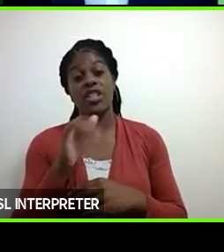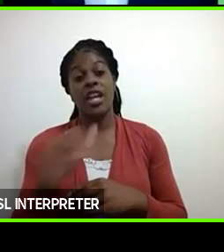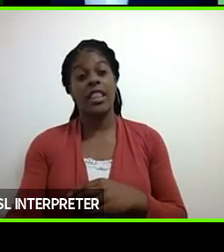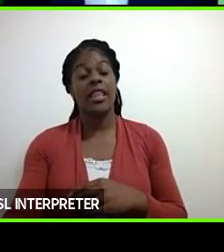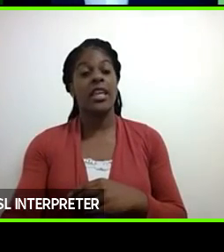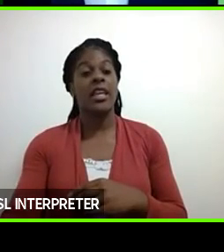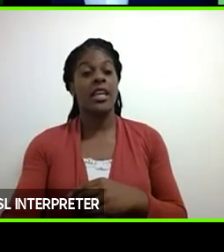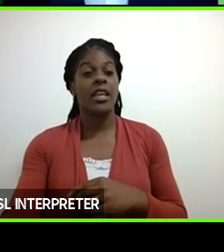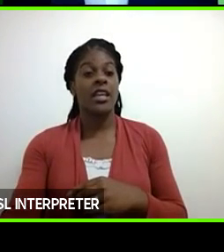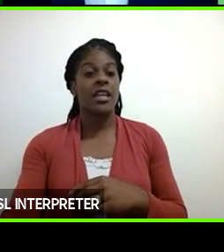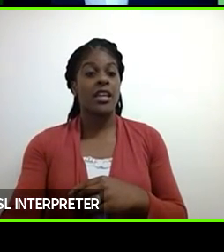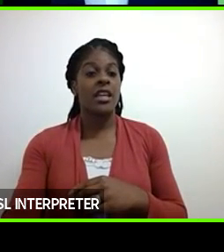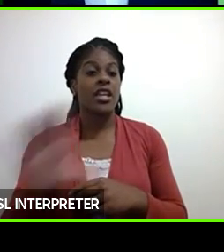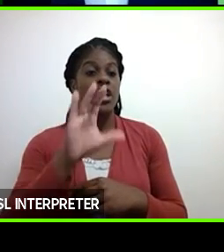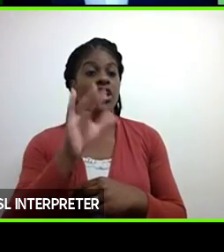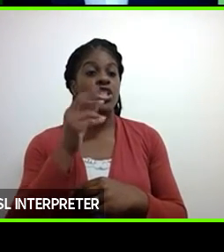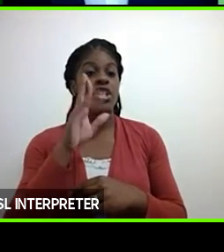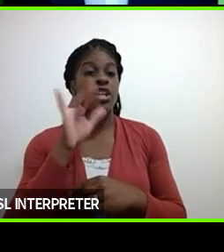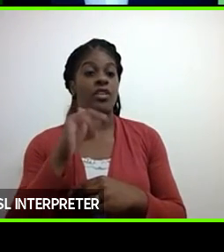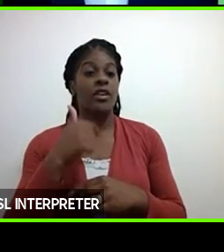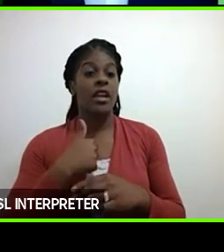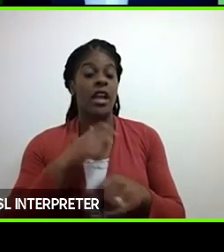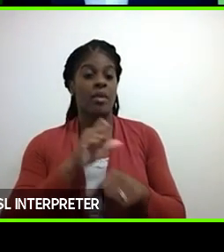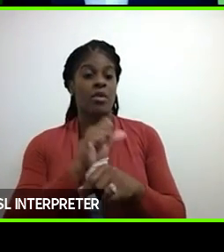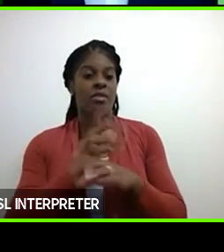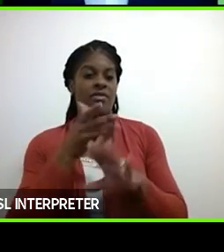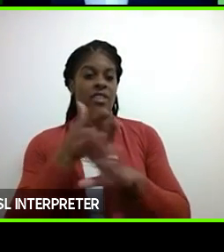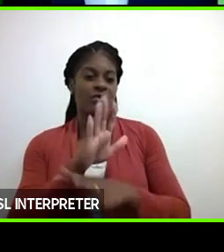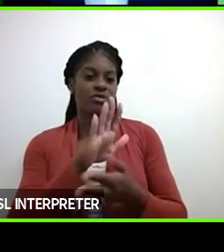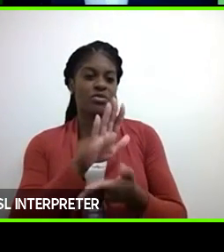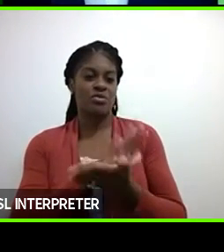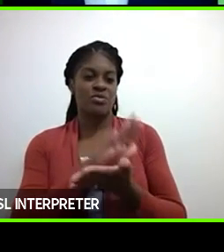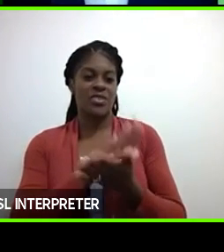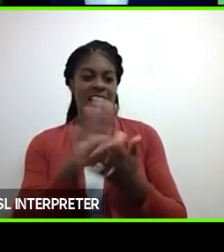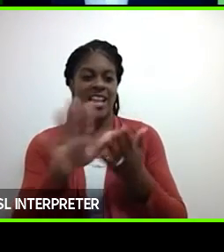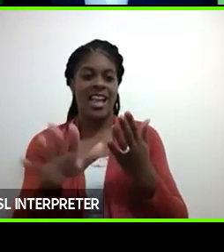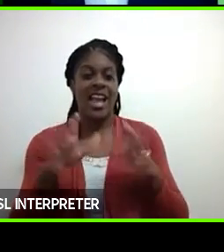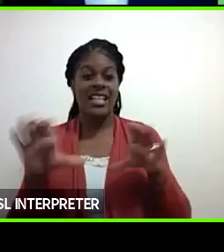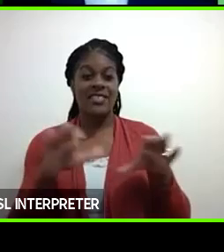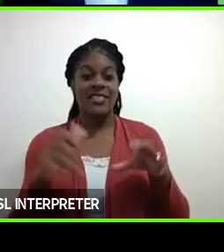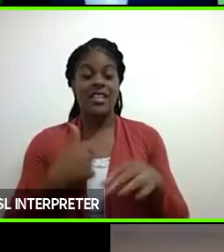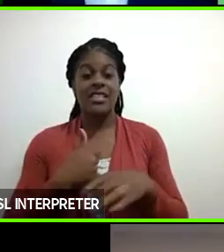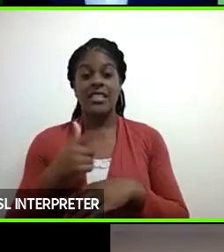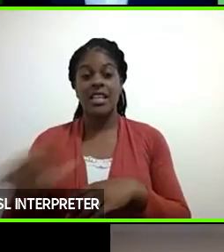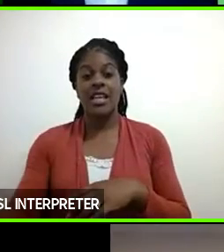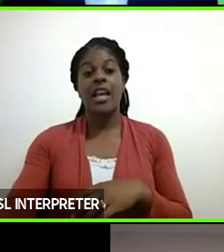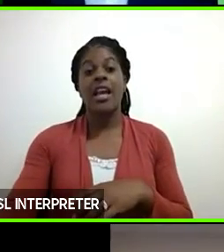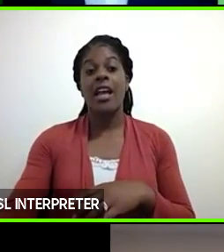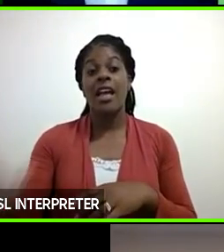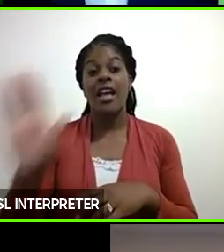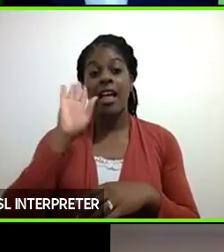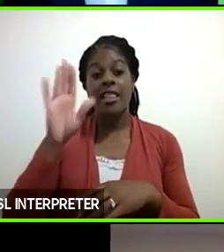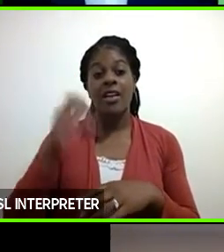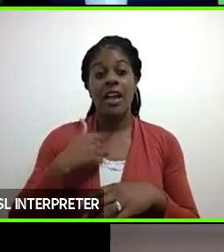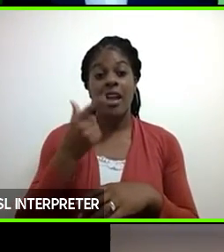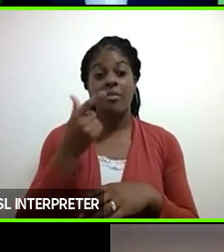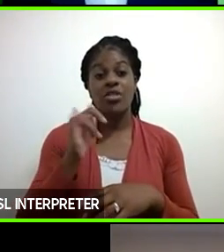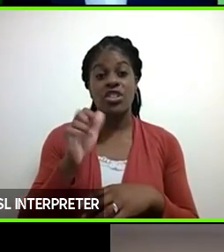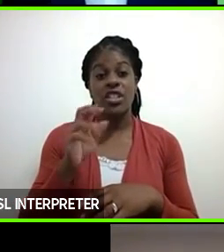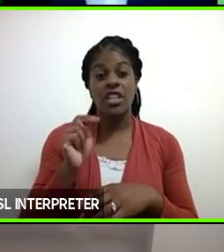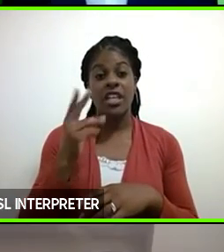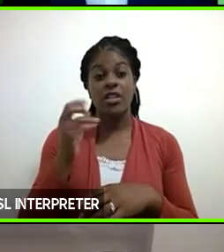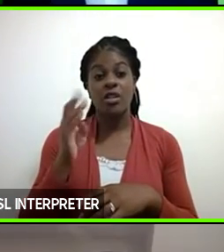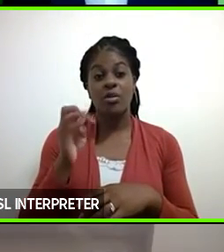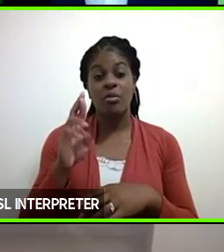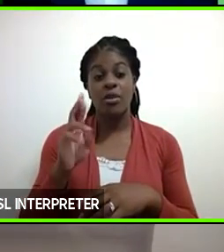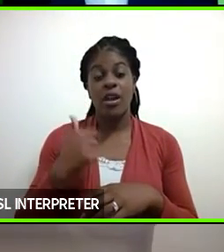Leadership and Extracurricular Activities. Also with me today is... Hi, I'm Gillian Huebner, and I am the Chair of the Montgomery County Council